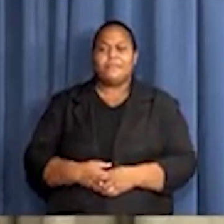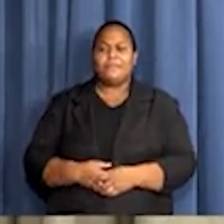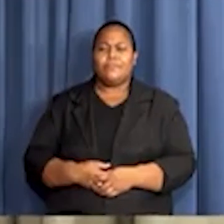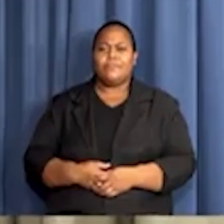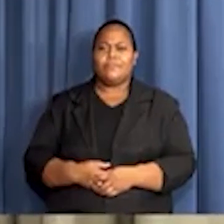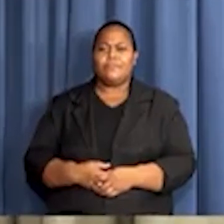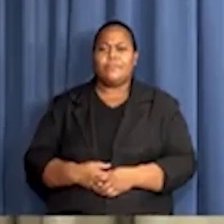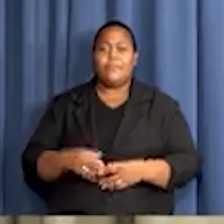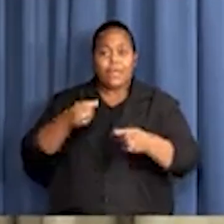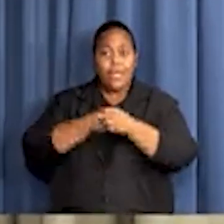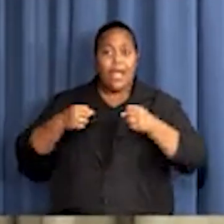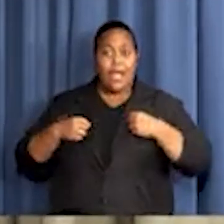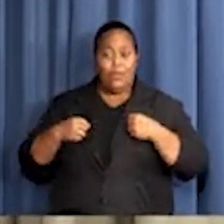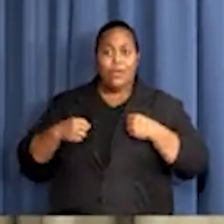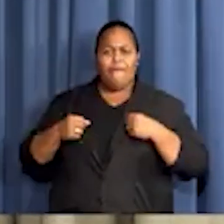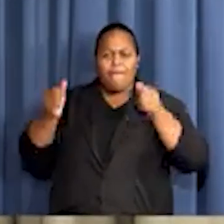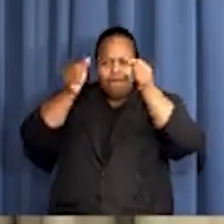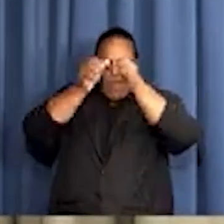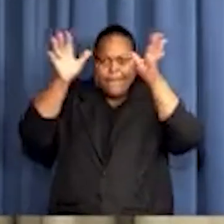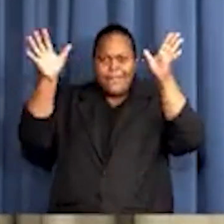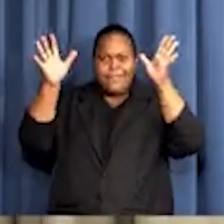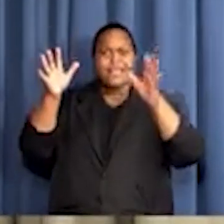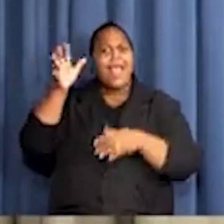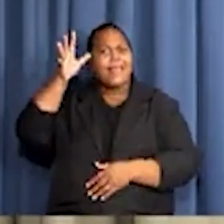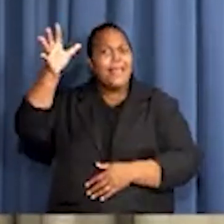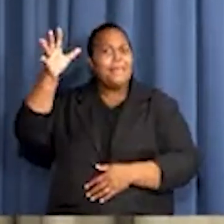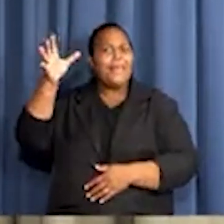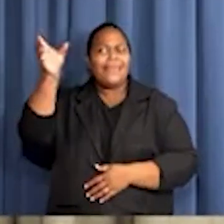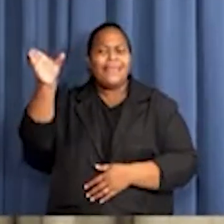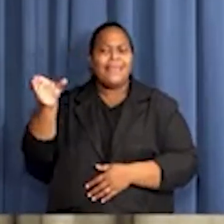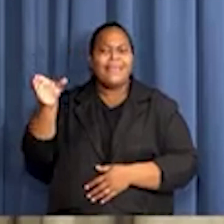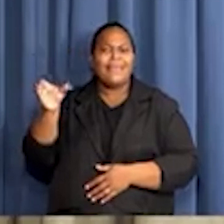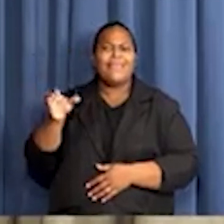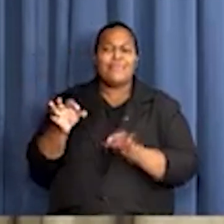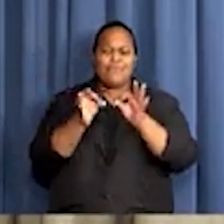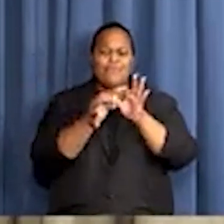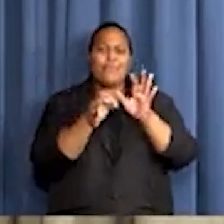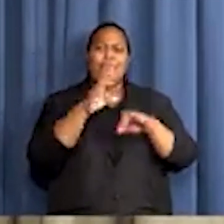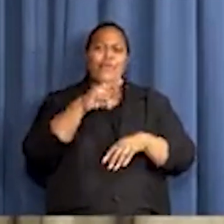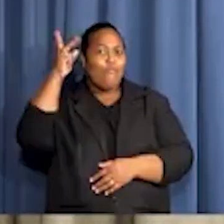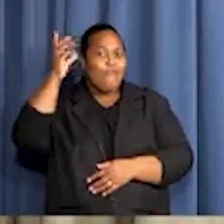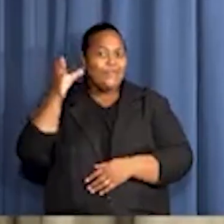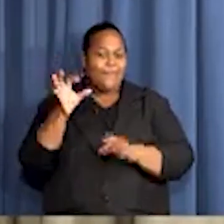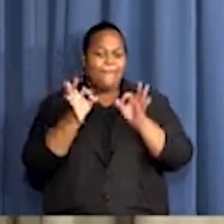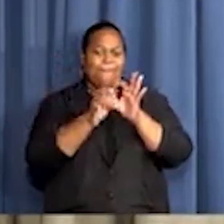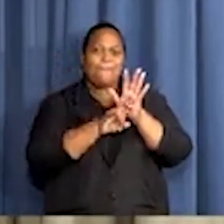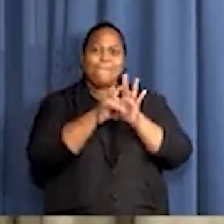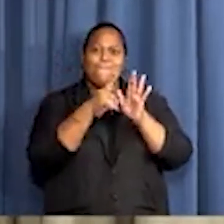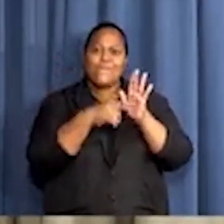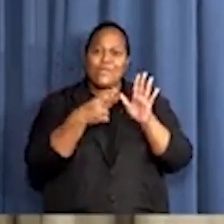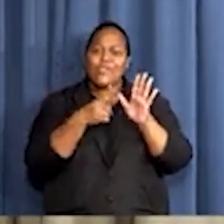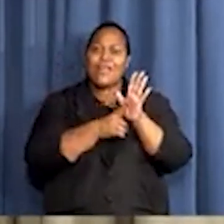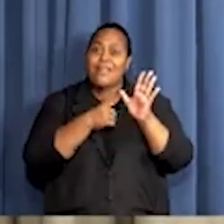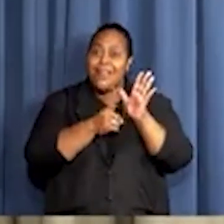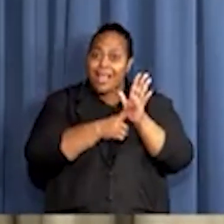famed historian and academic, the late Professor Bridge Lal, to return to Fiji.